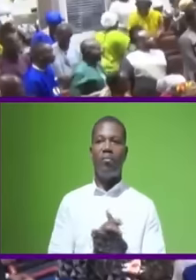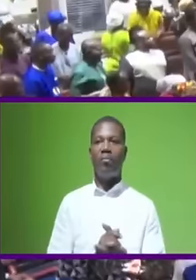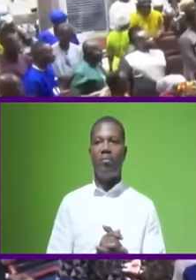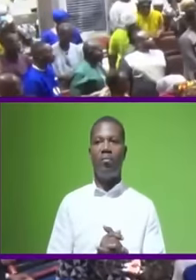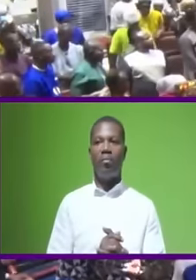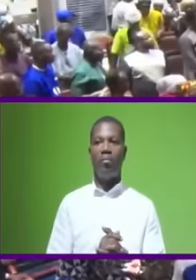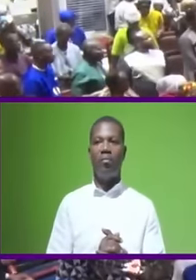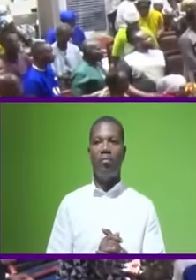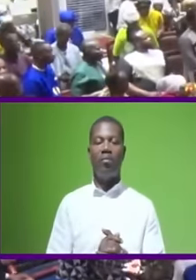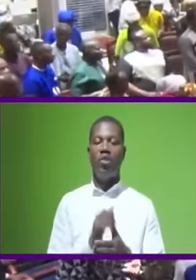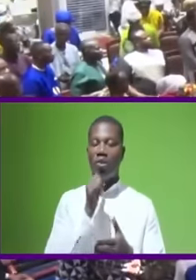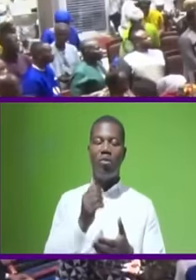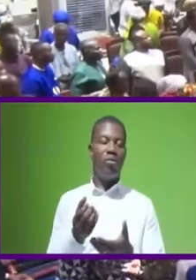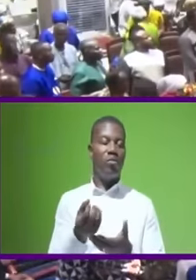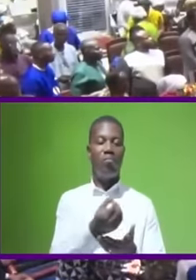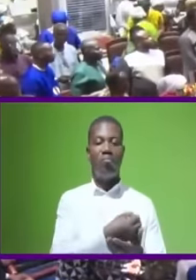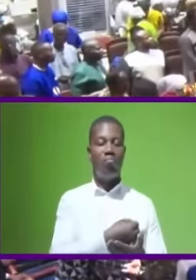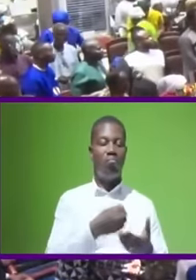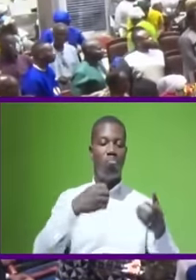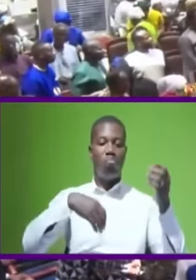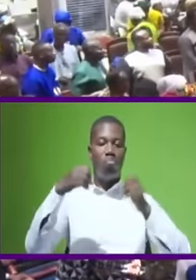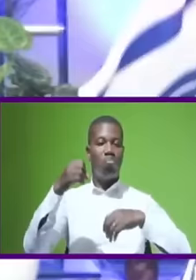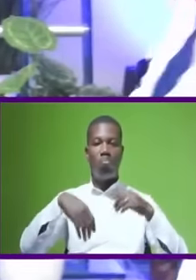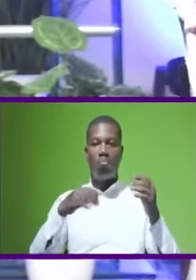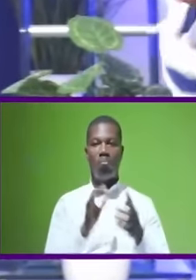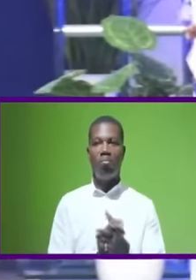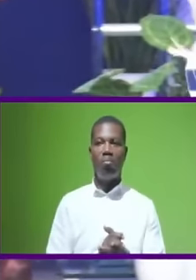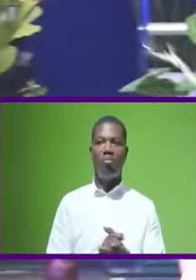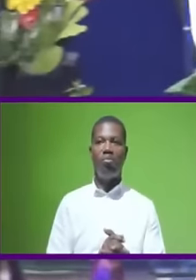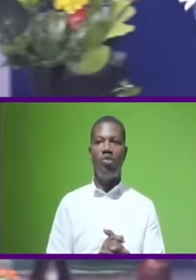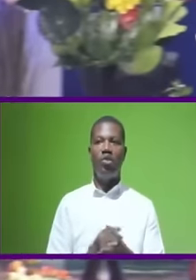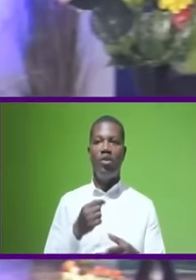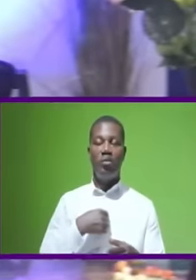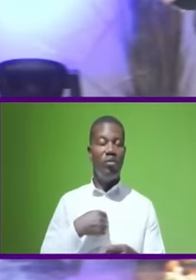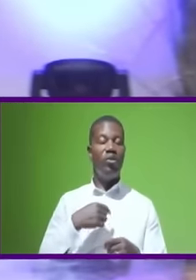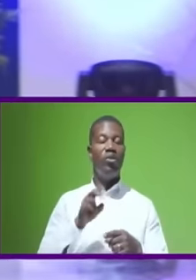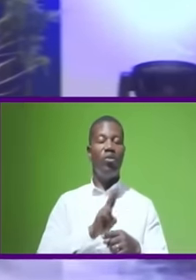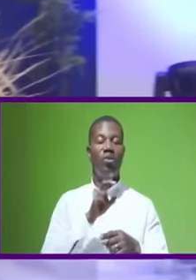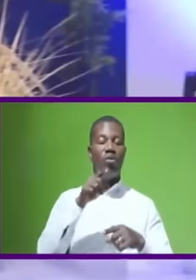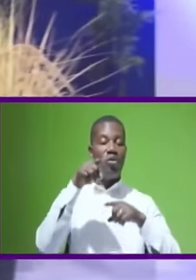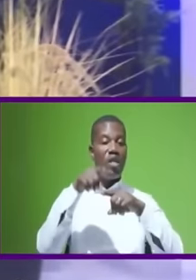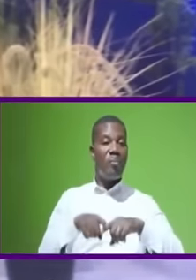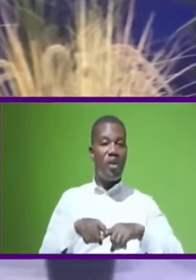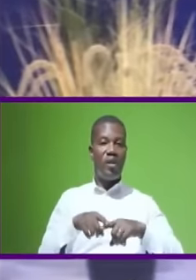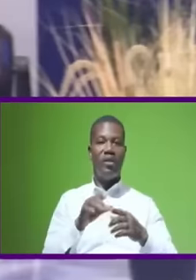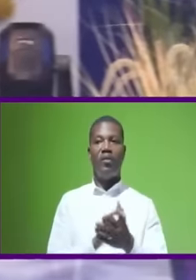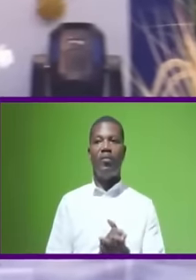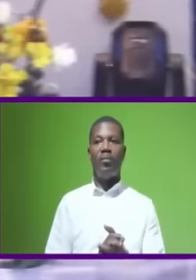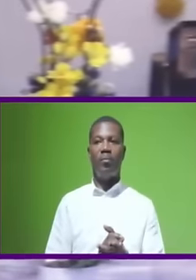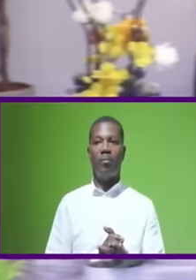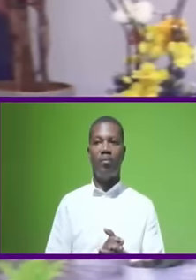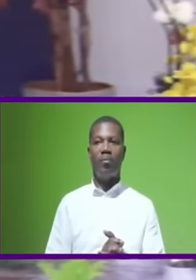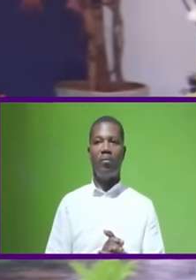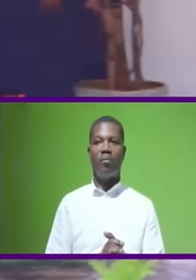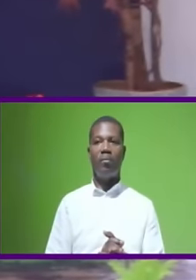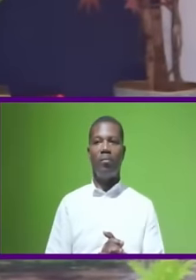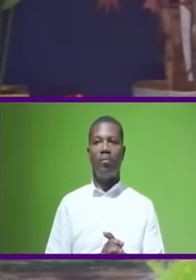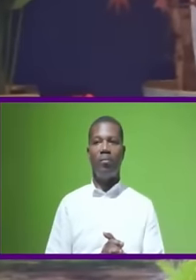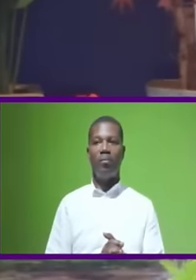give offering. Yeah, into collection. We will not give. Offering a collection. I'm using it as a basis or